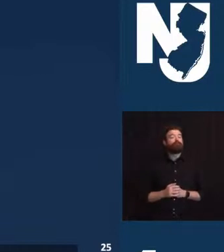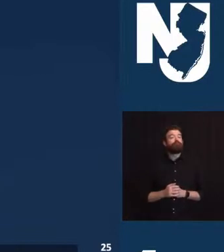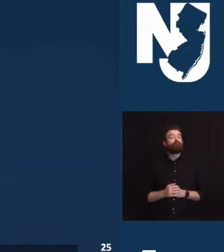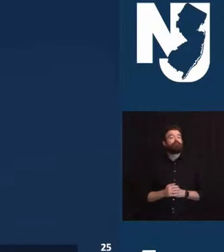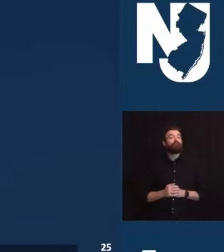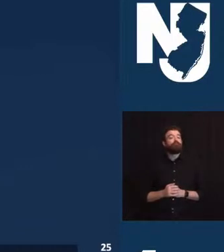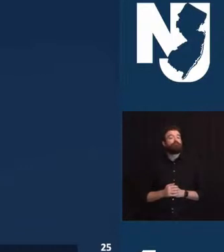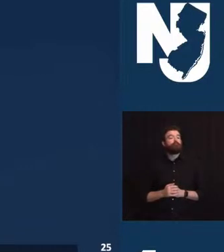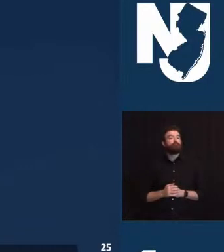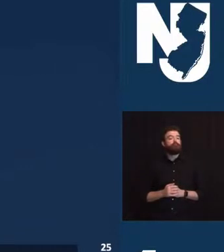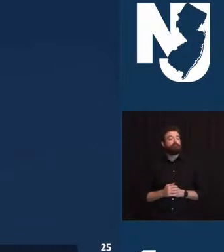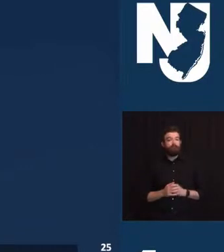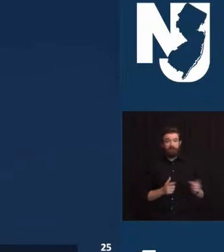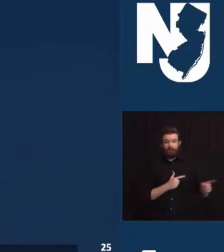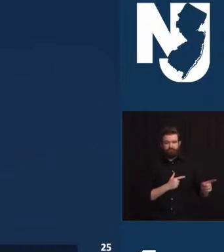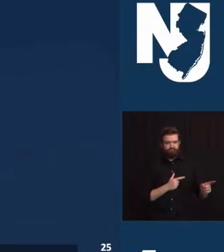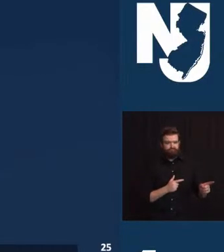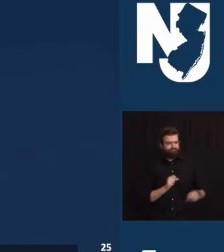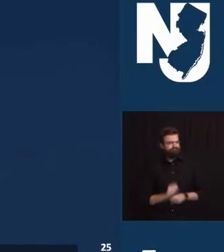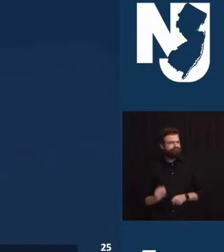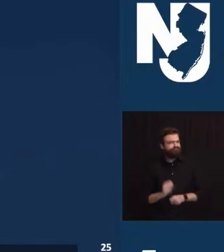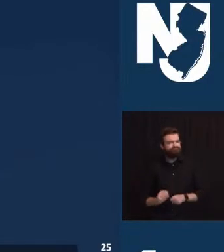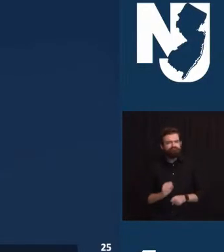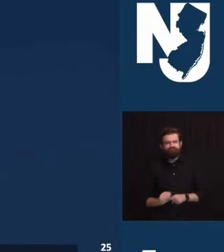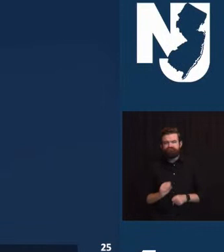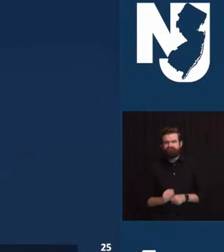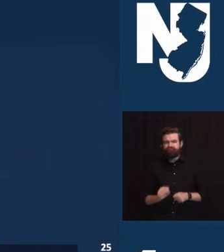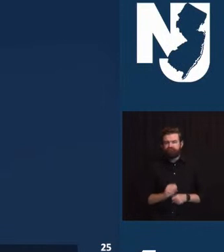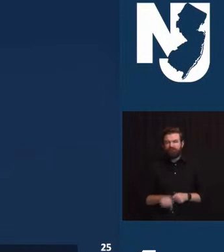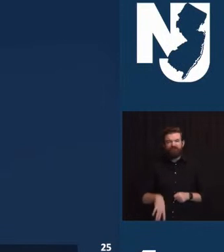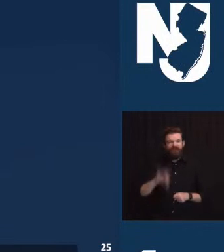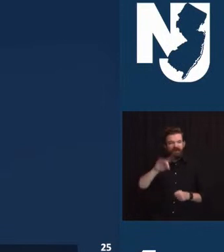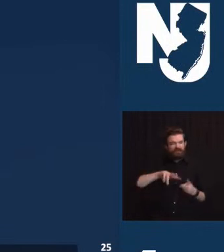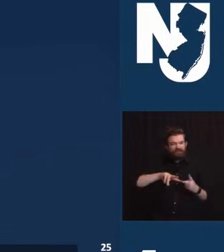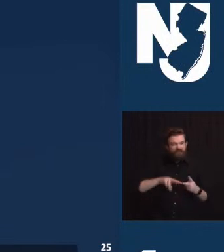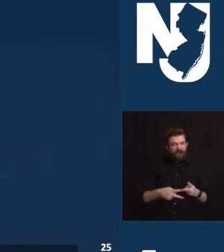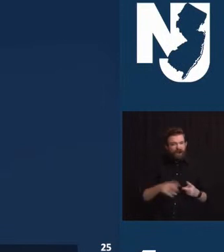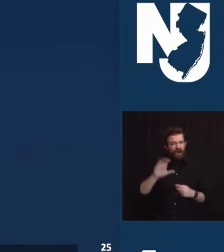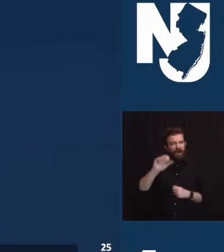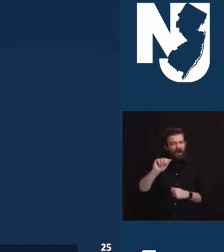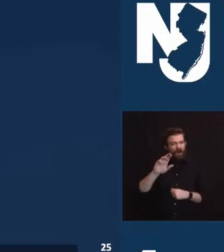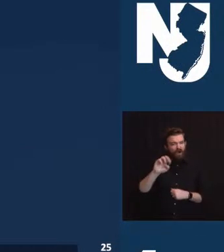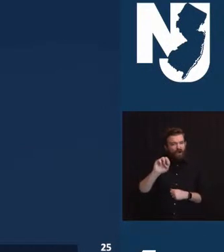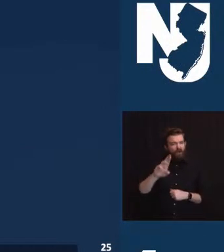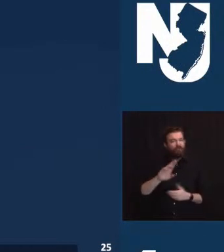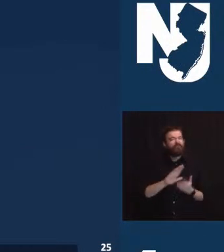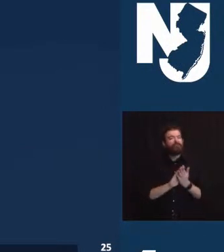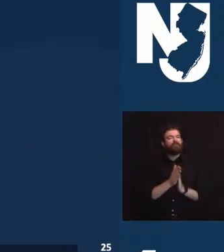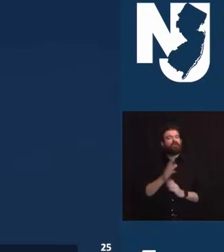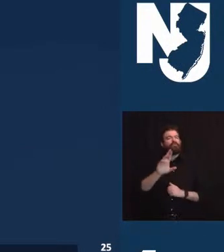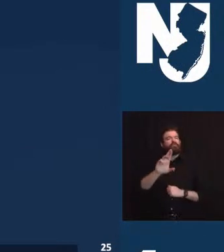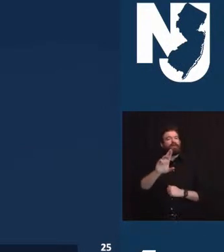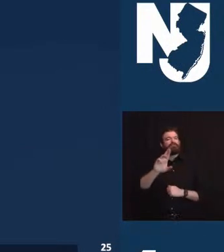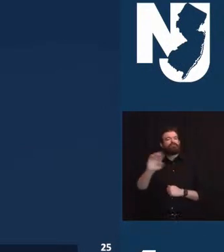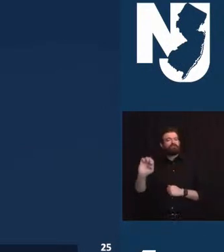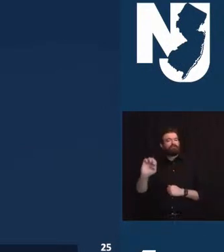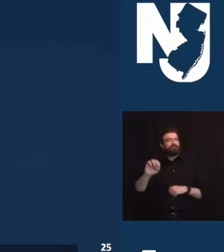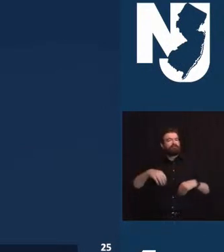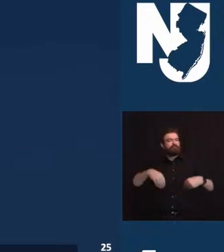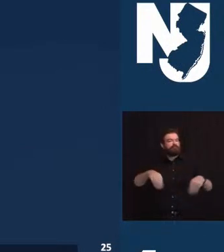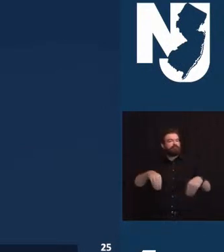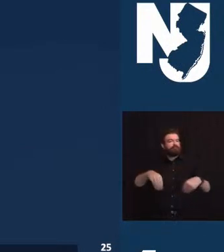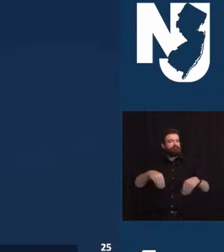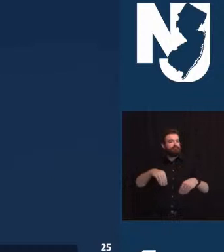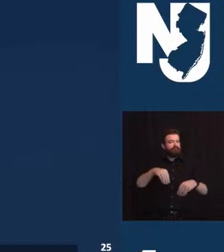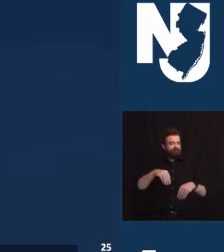you that much, right? He found a second career as a realtor in Ocean County. Given his leadership abilities, it's no surprise that he